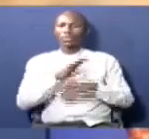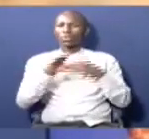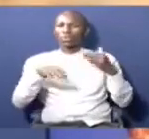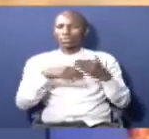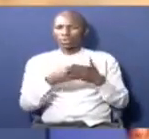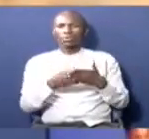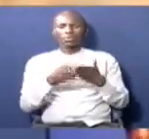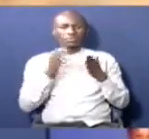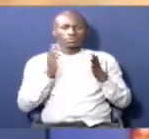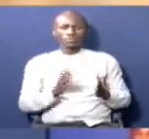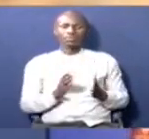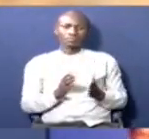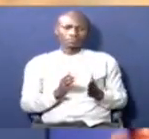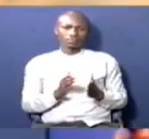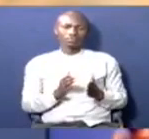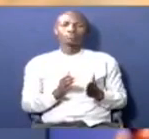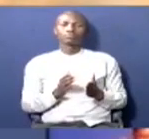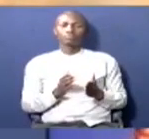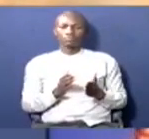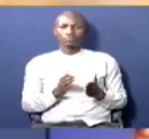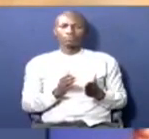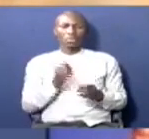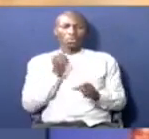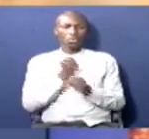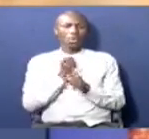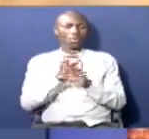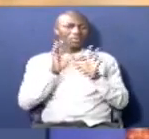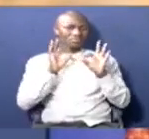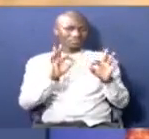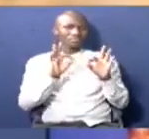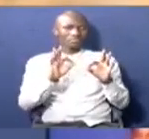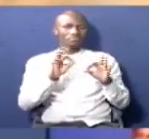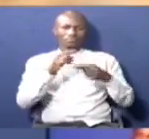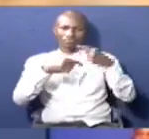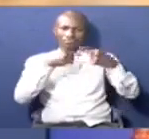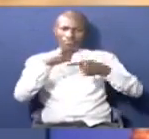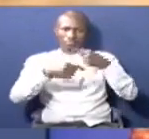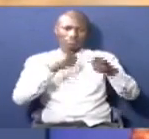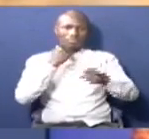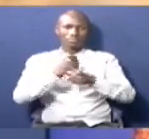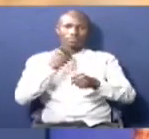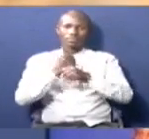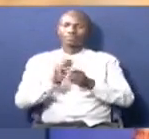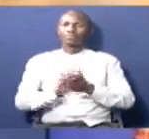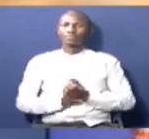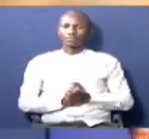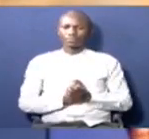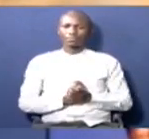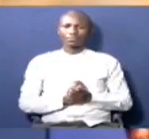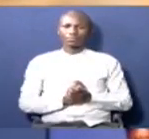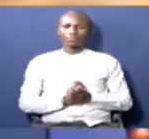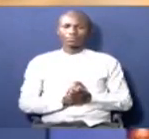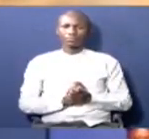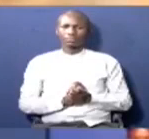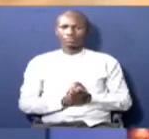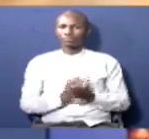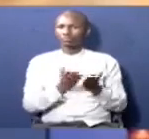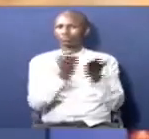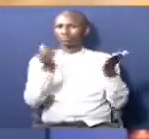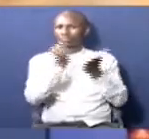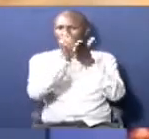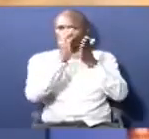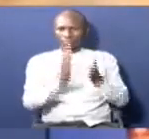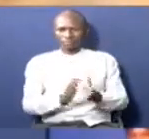its personnel for the sterling work that they continue to do. To you,